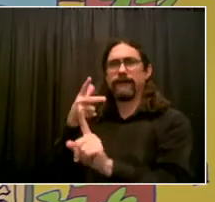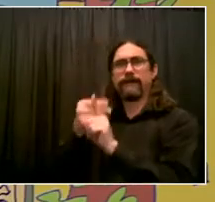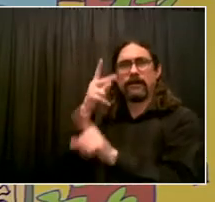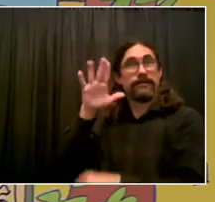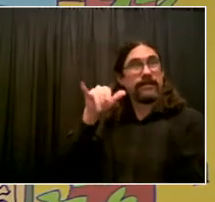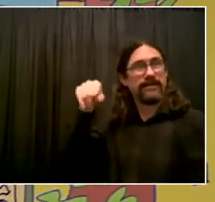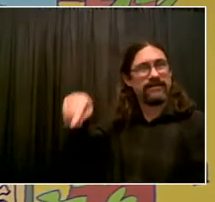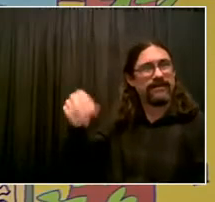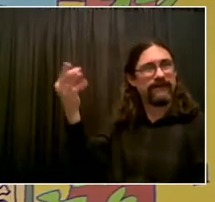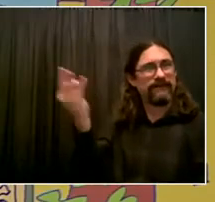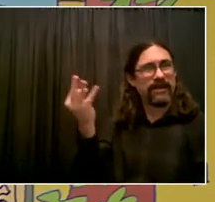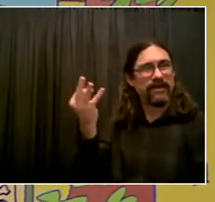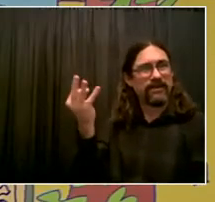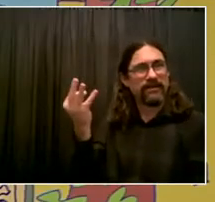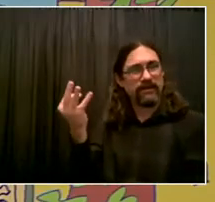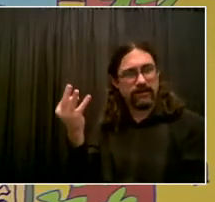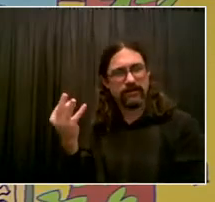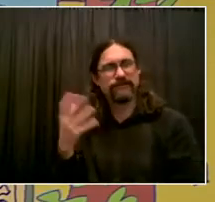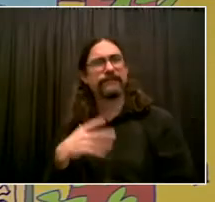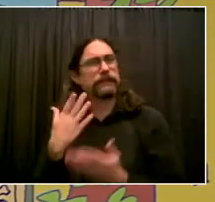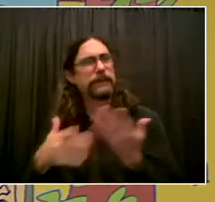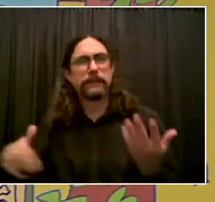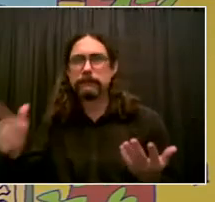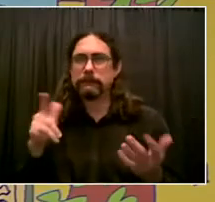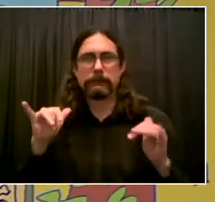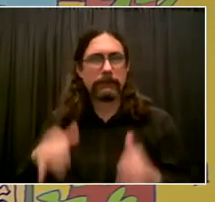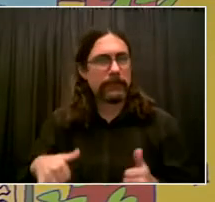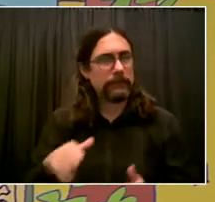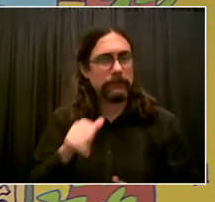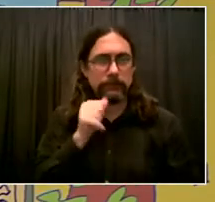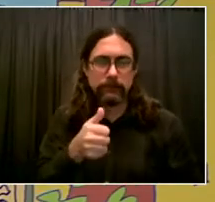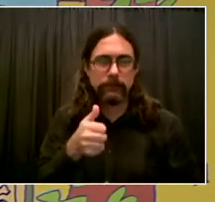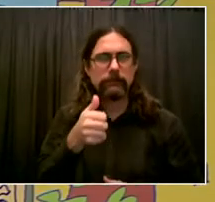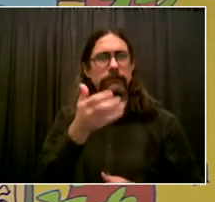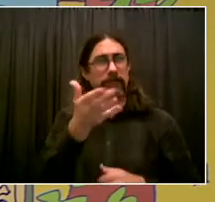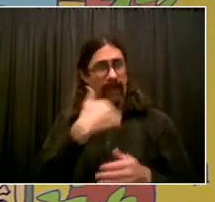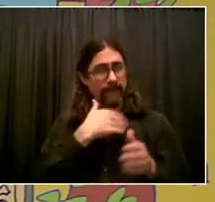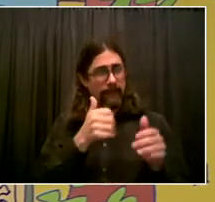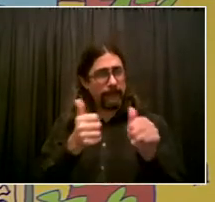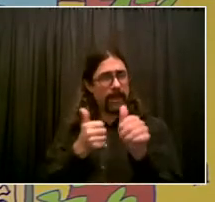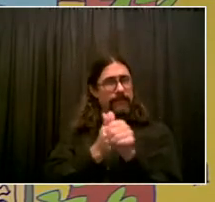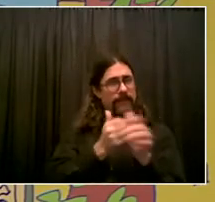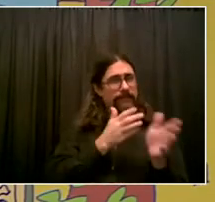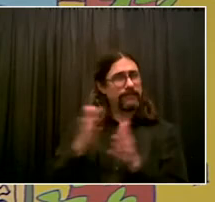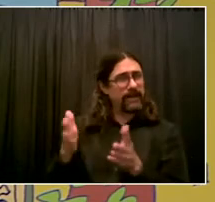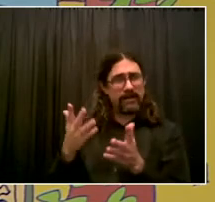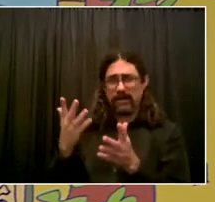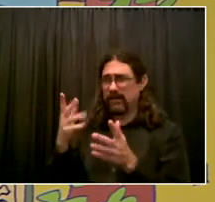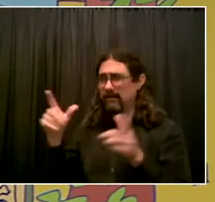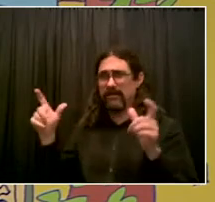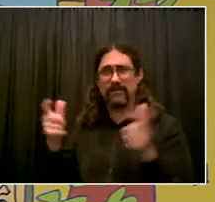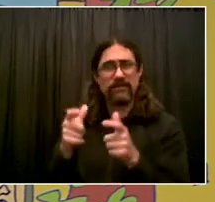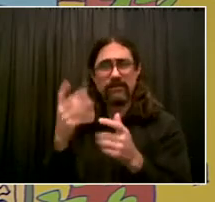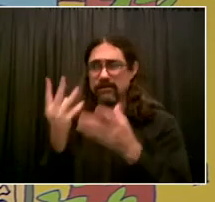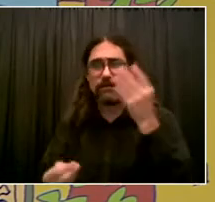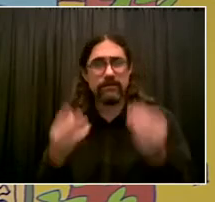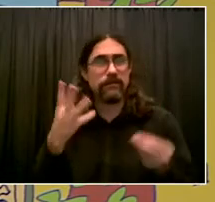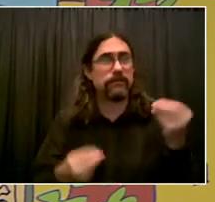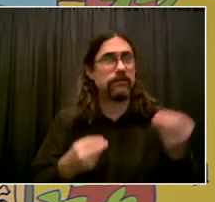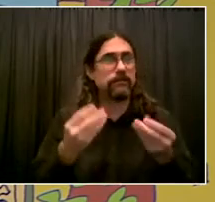Definitely. The answer is always yes, that when you saw with our hospitals, with our schools, a lot of contingency work was